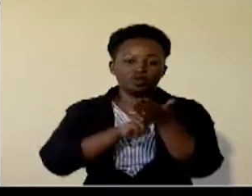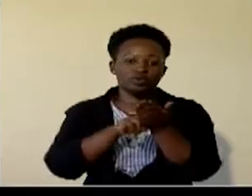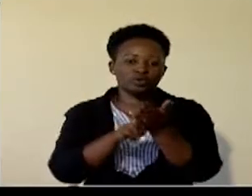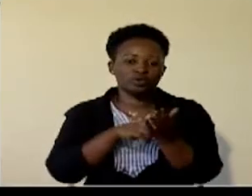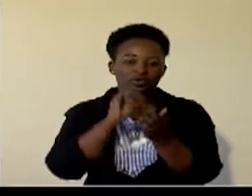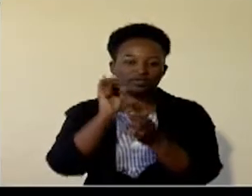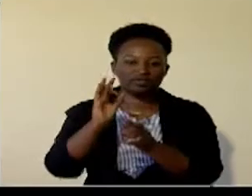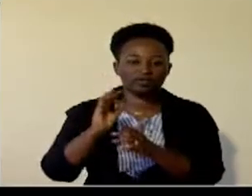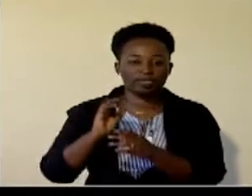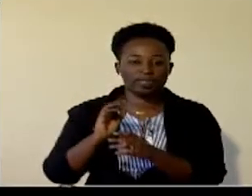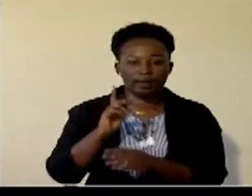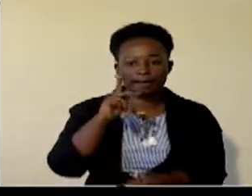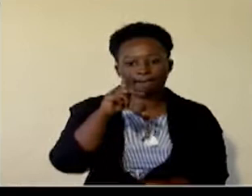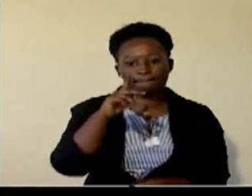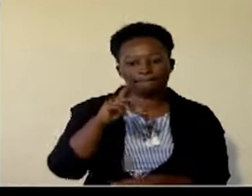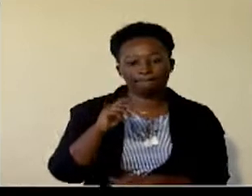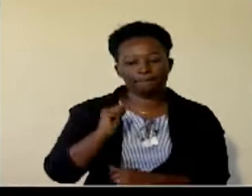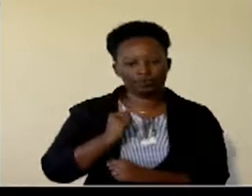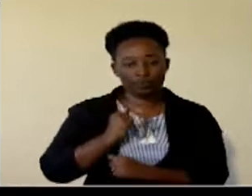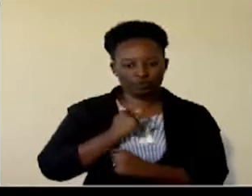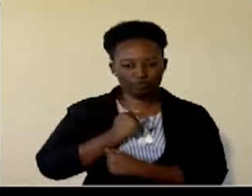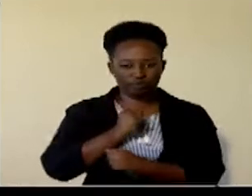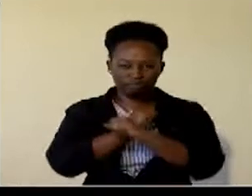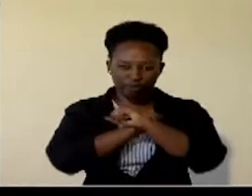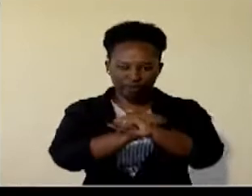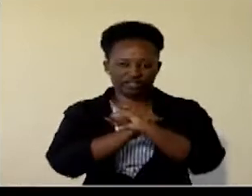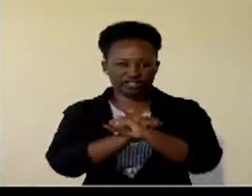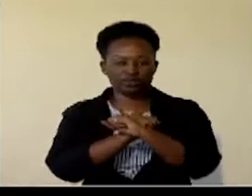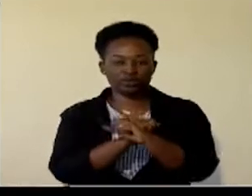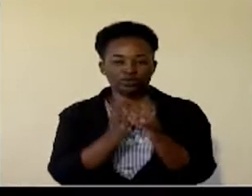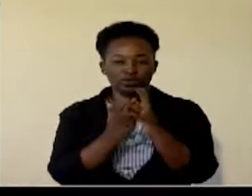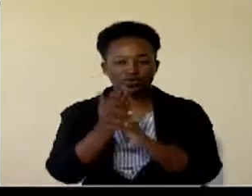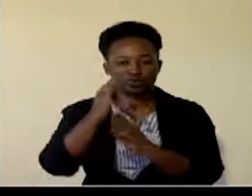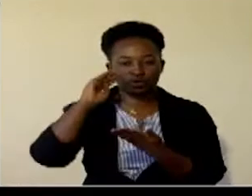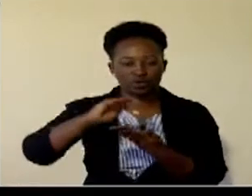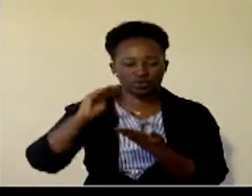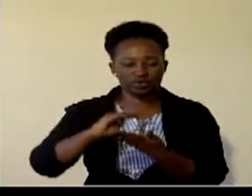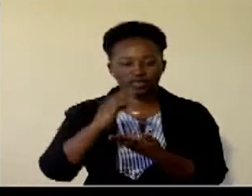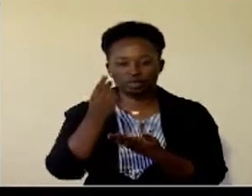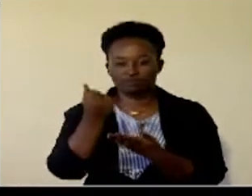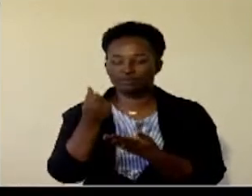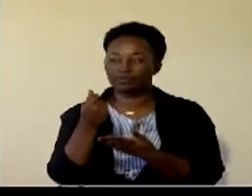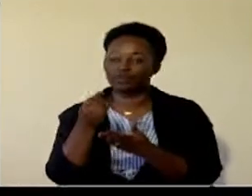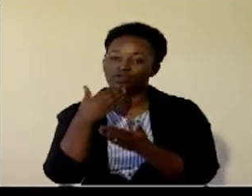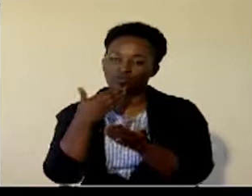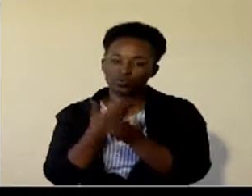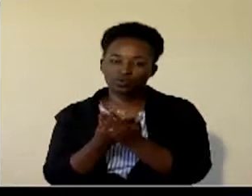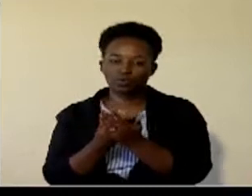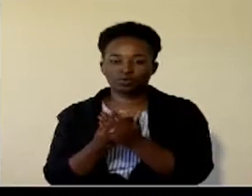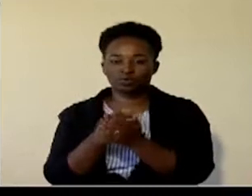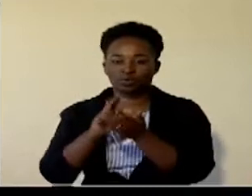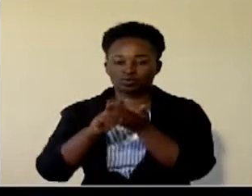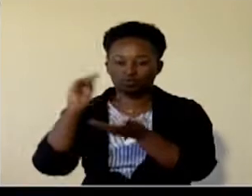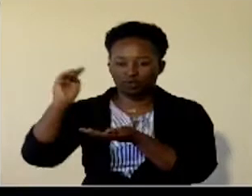protectionism through reducing on the amount of goods imported in order to reduce foreign expenditures, hence solving